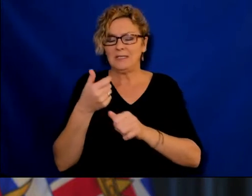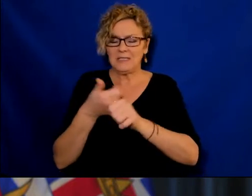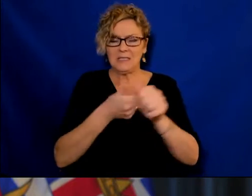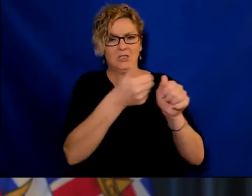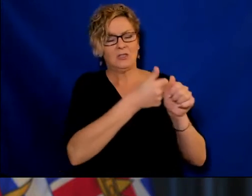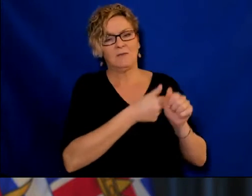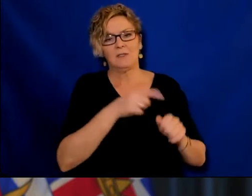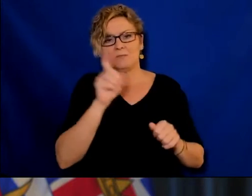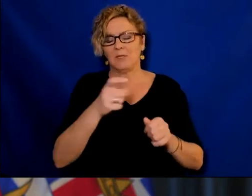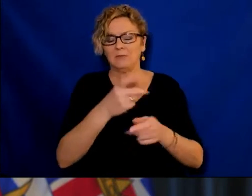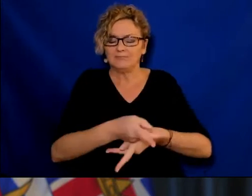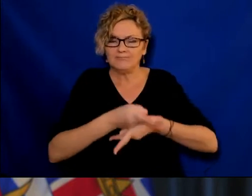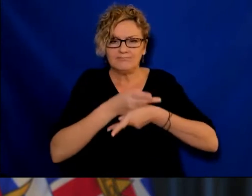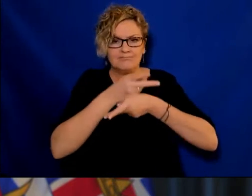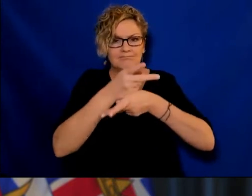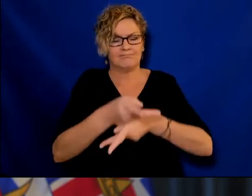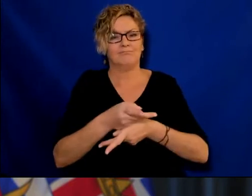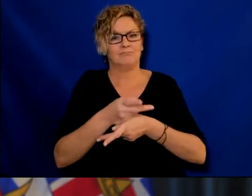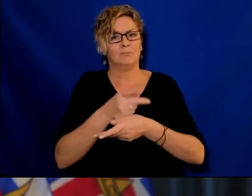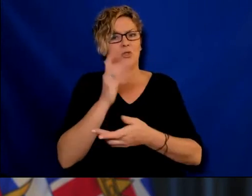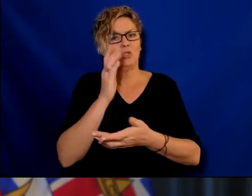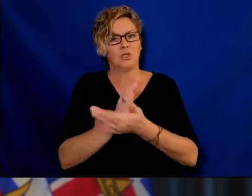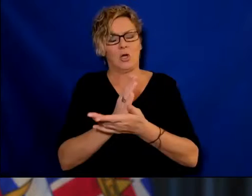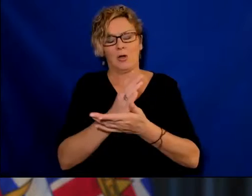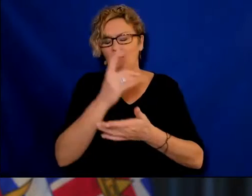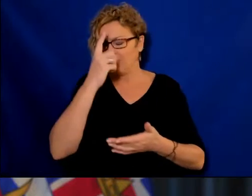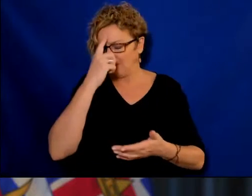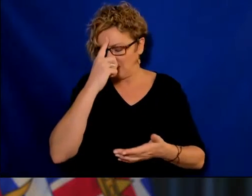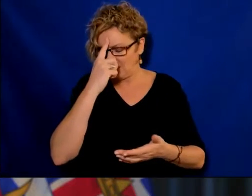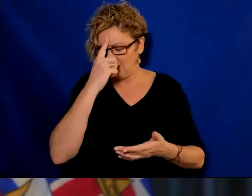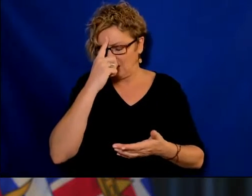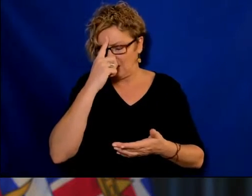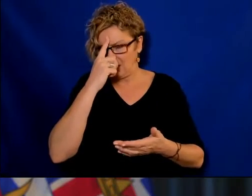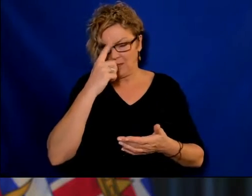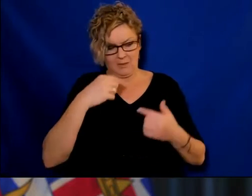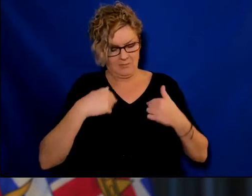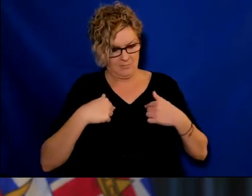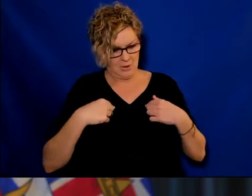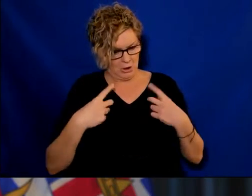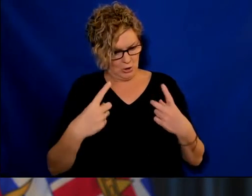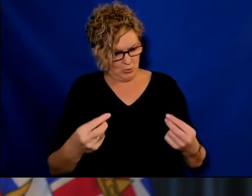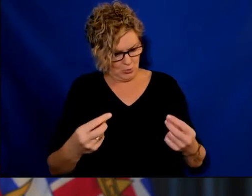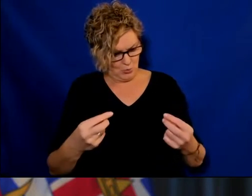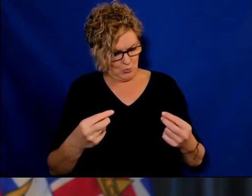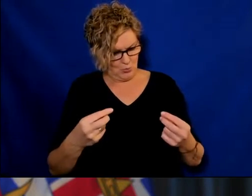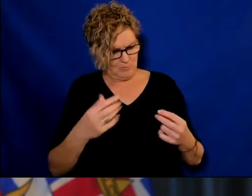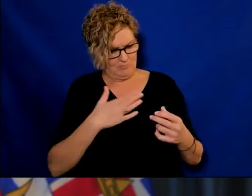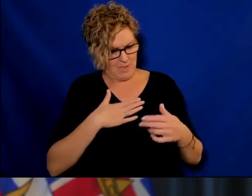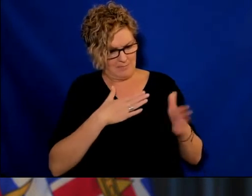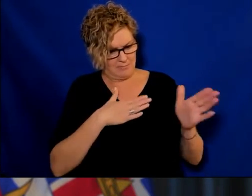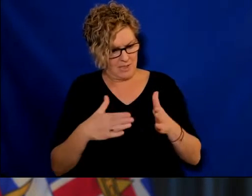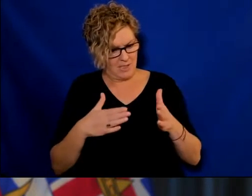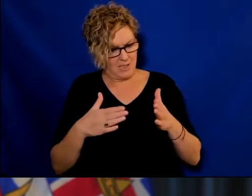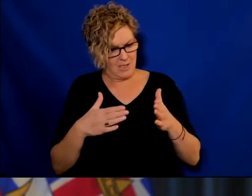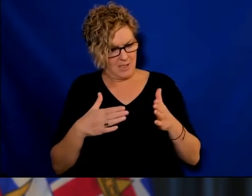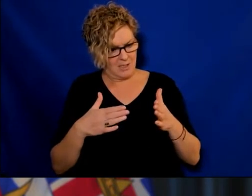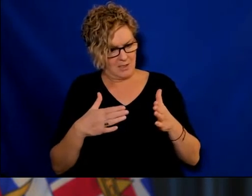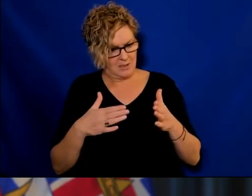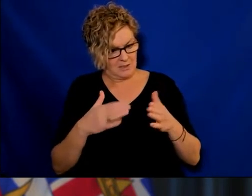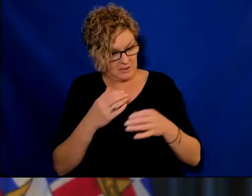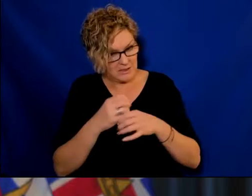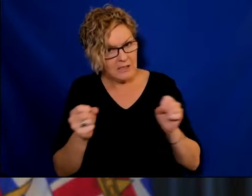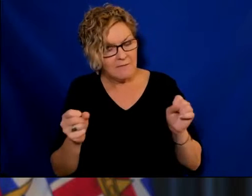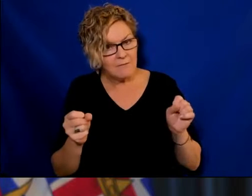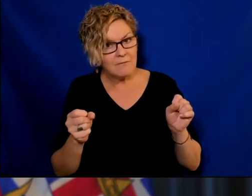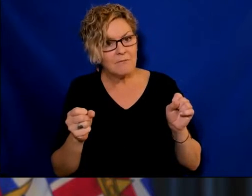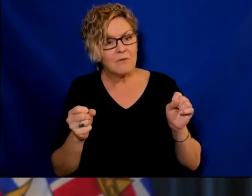must pause to consider if our next step will make us sick or spread the virus. We need to do that in support of